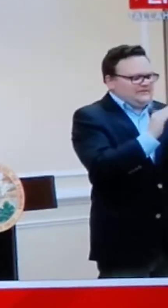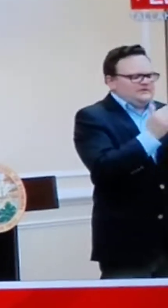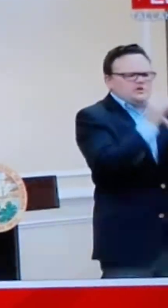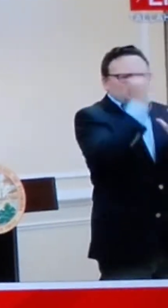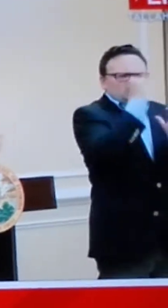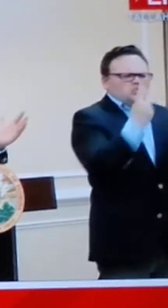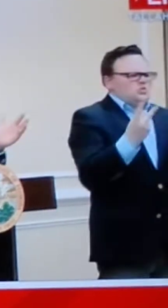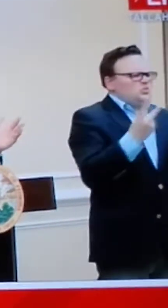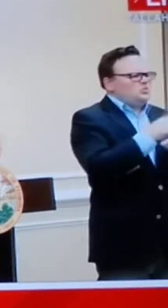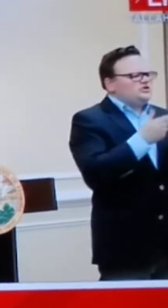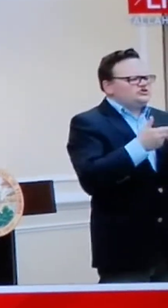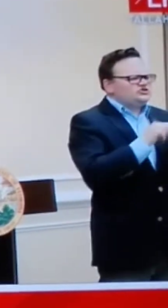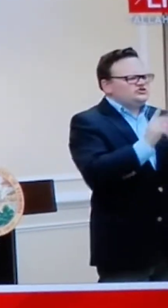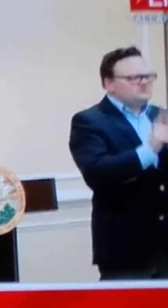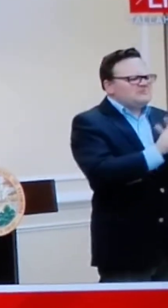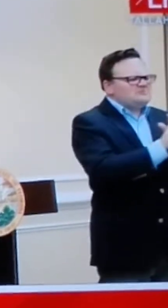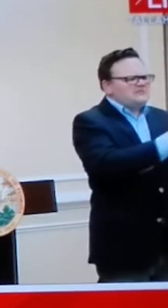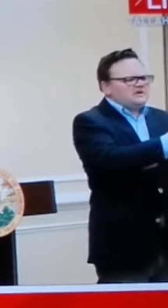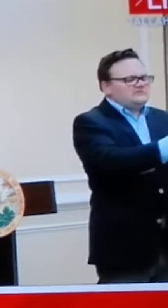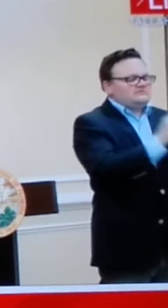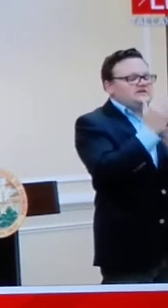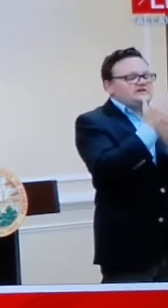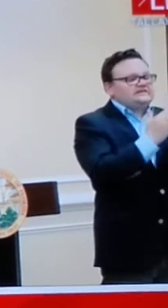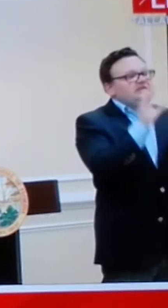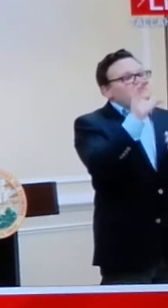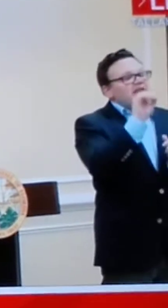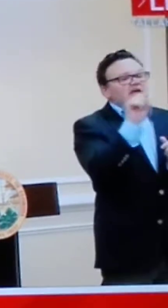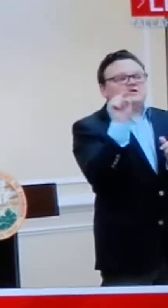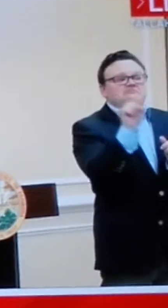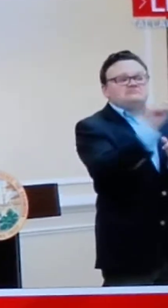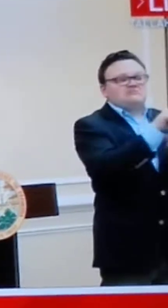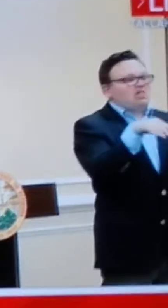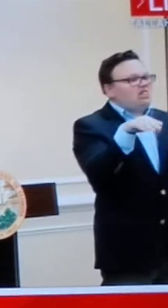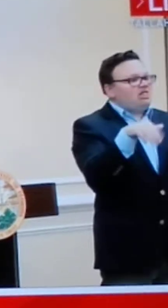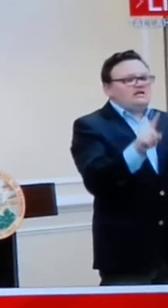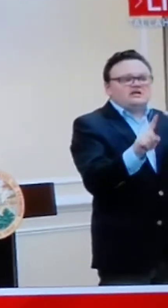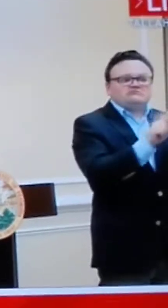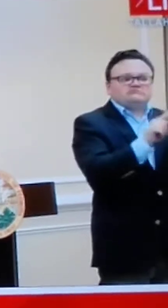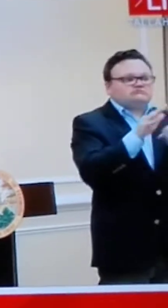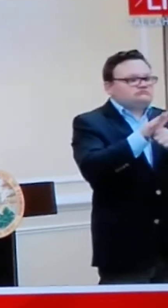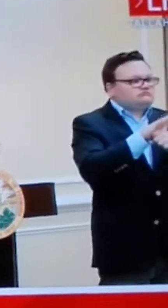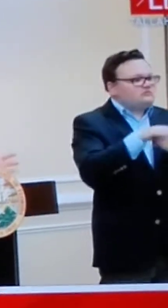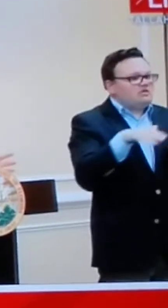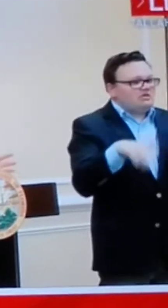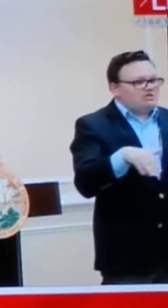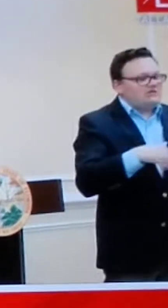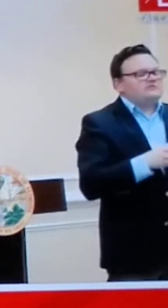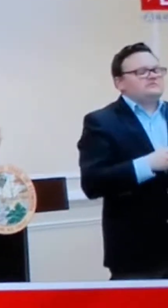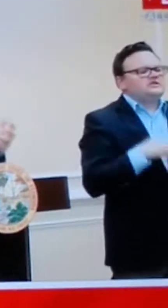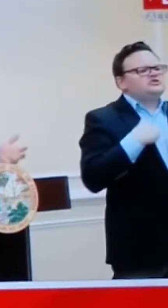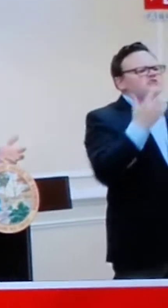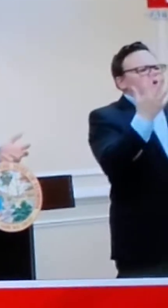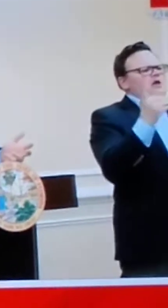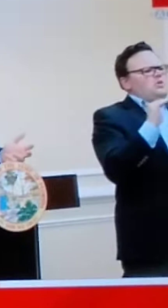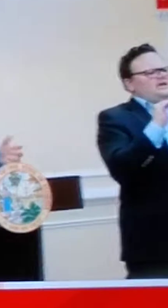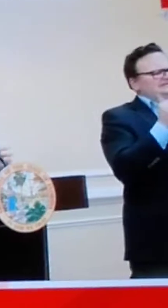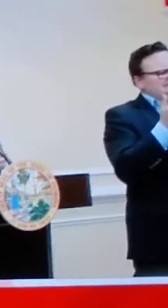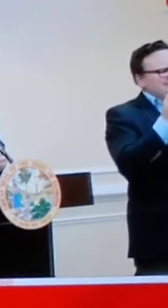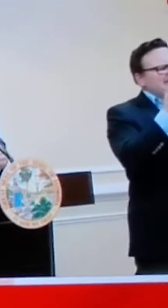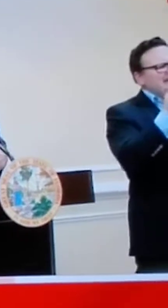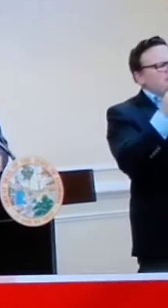every little thing. We have a number of counties that have not had a single case. And so I feel that this makes the most sense. It gives the flexibilities to locals